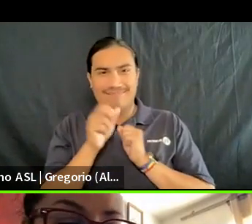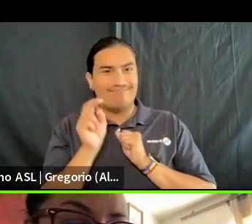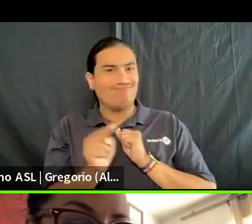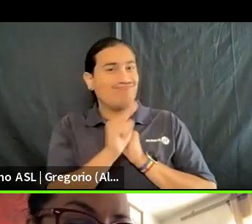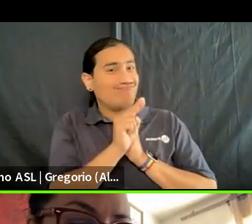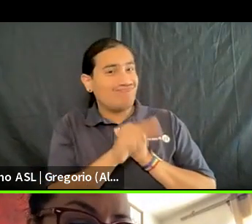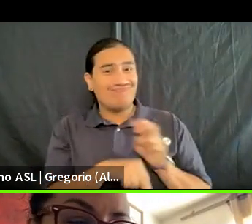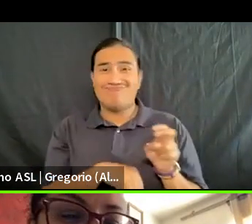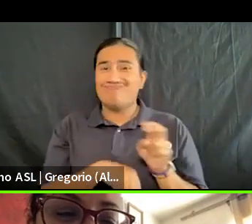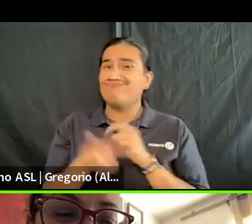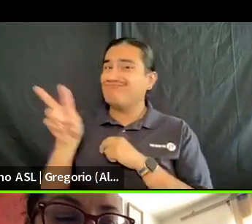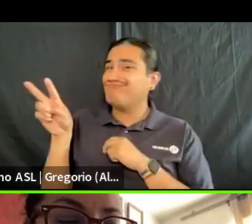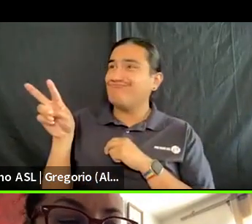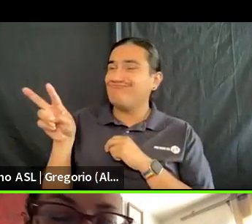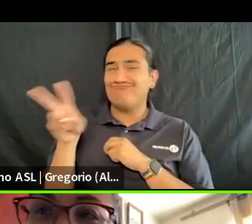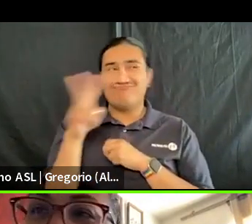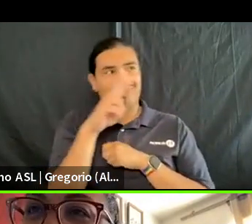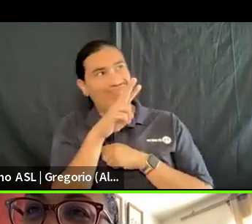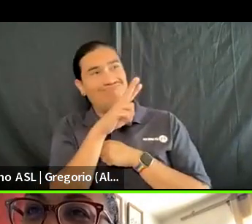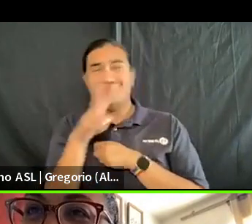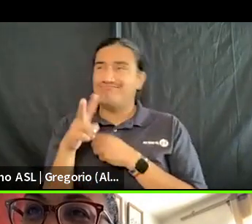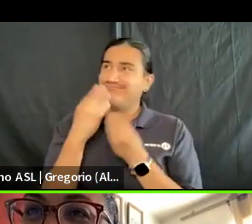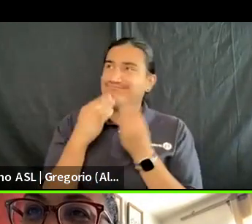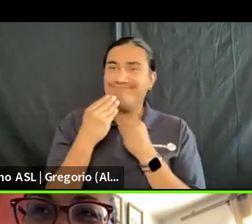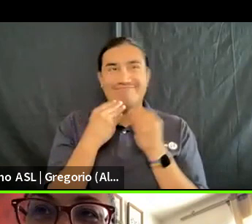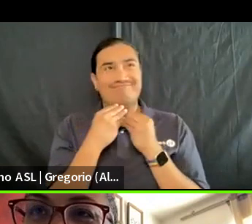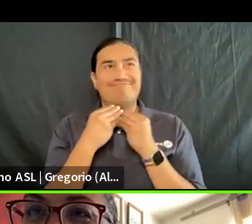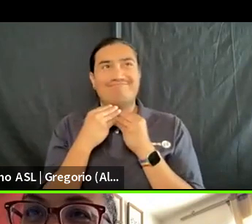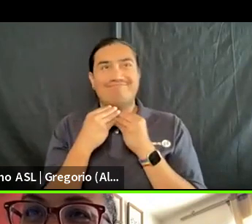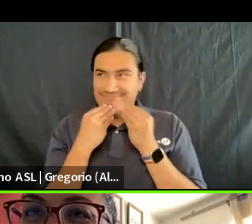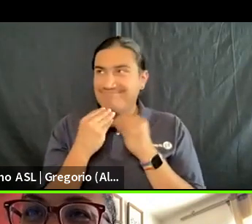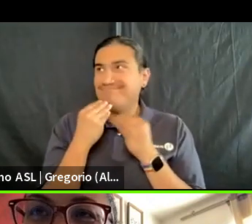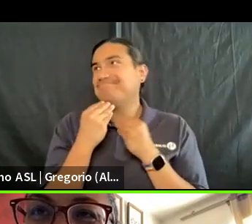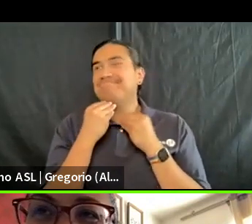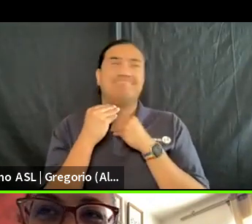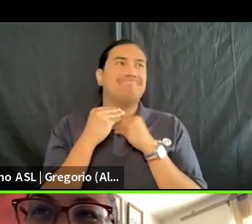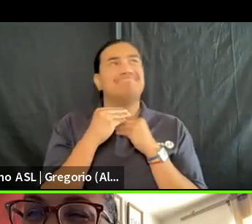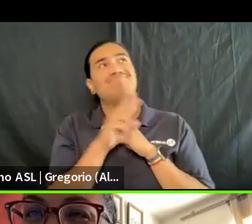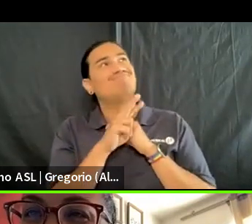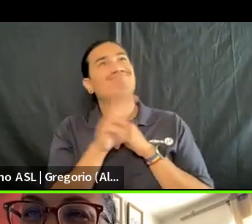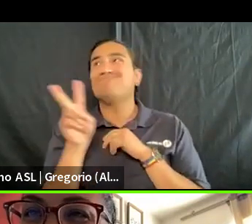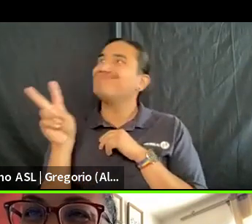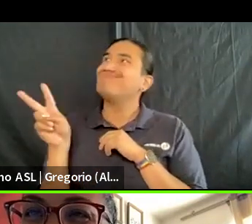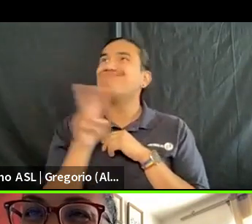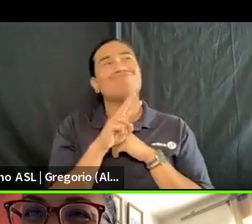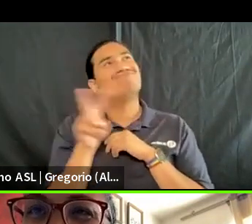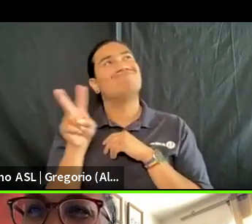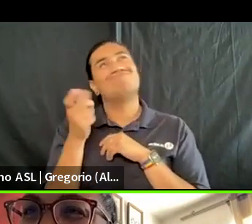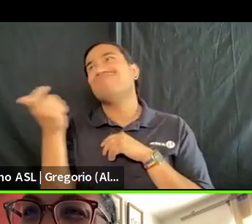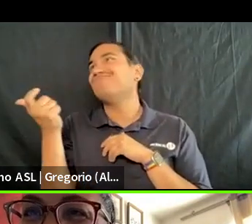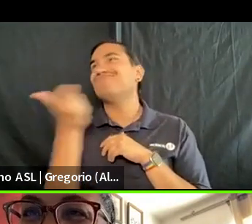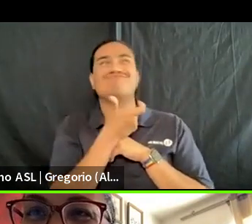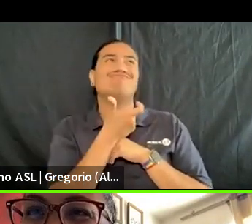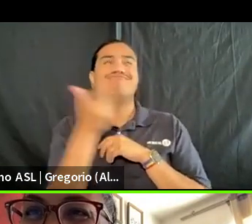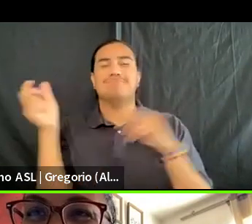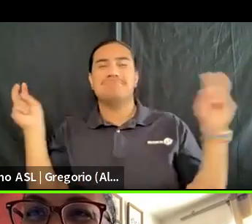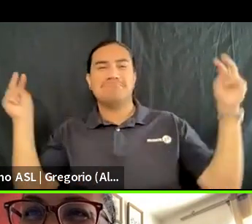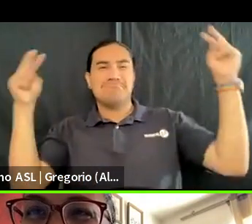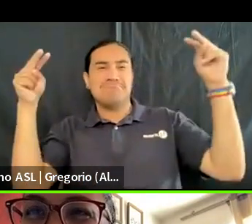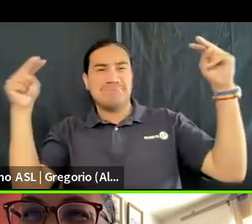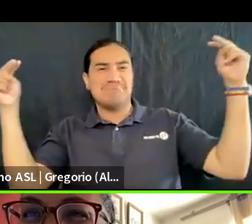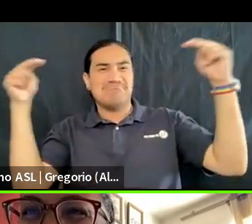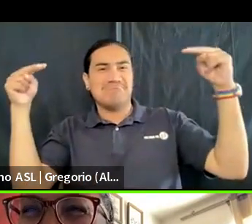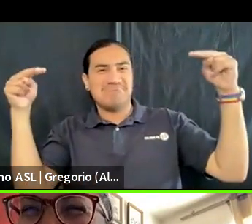both, eating the nut. Eating the nut, eating the nut, as they stare,